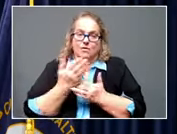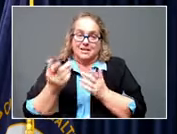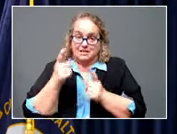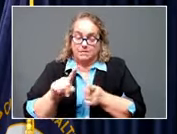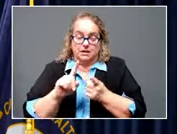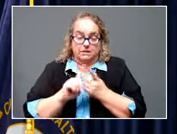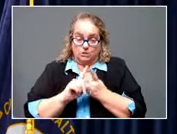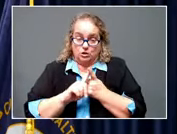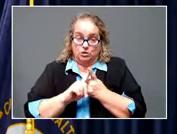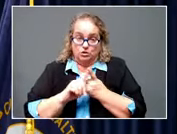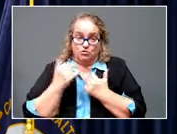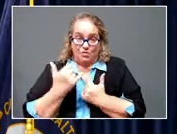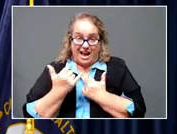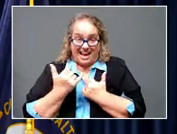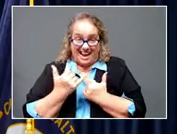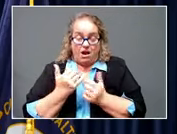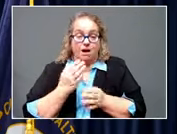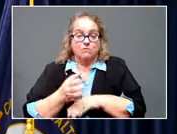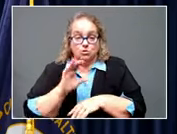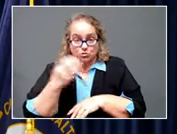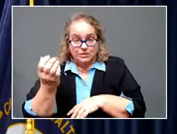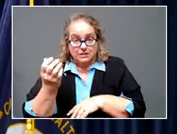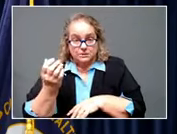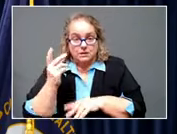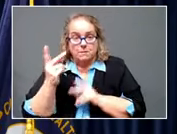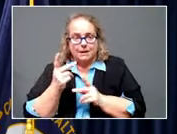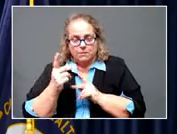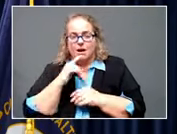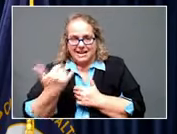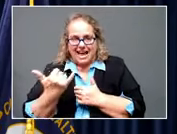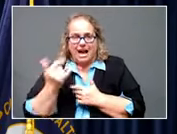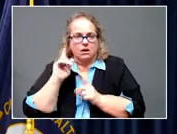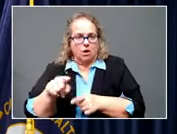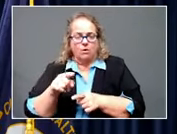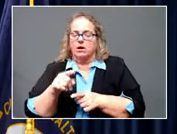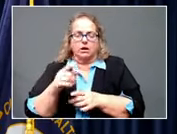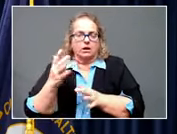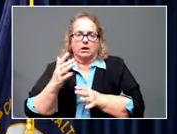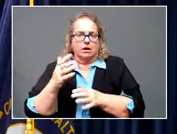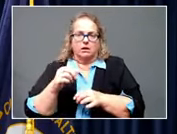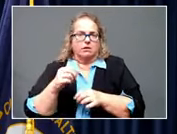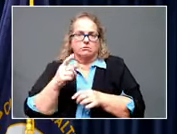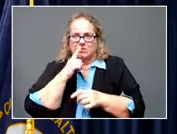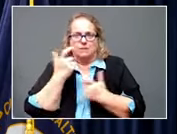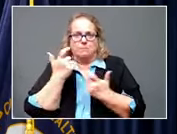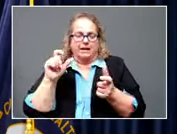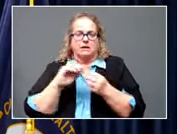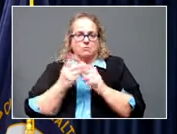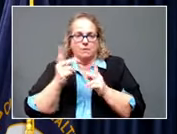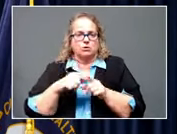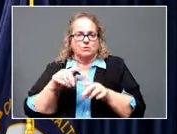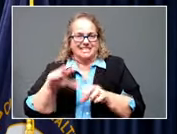right now, after Christmas, folks are going out in almost record numbers to make sure they are safe. And that's a really good